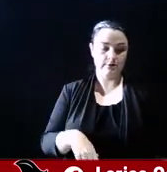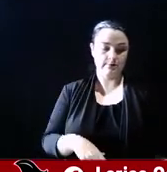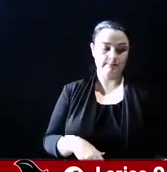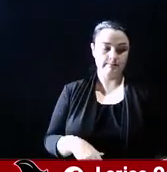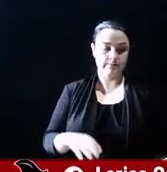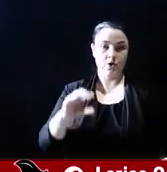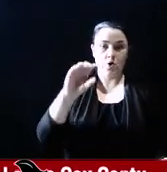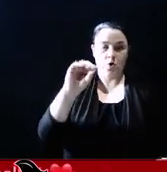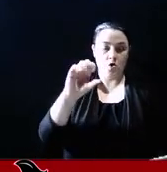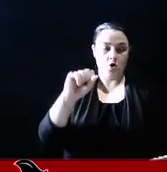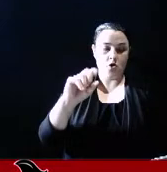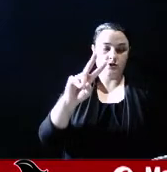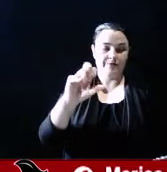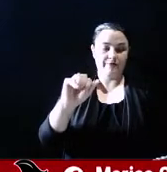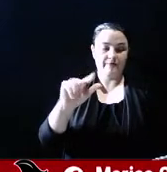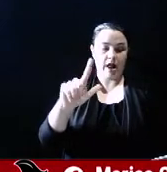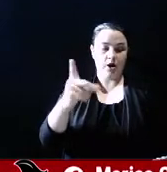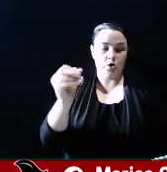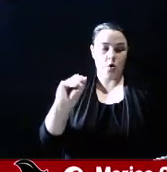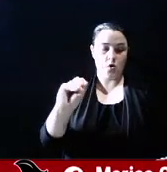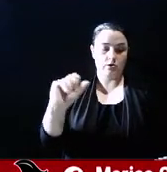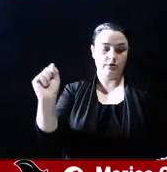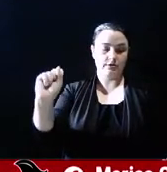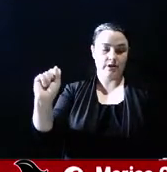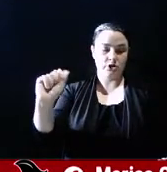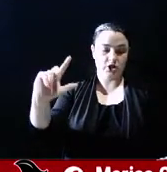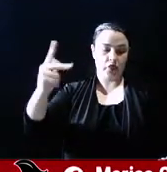Osvaldo Santos III.